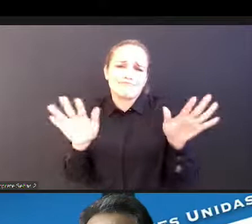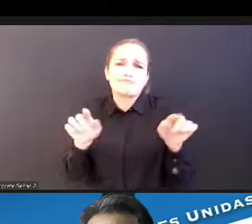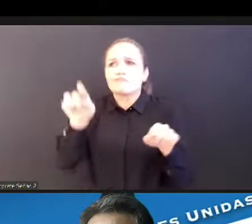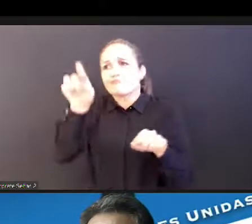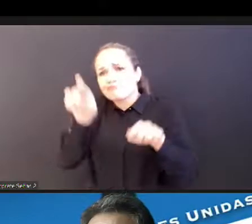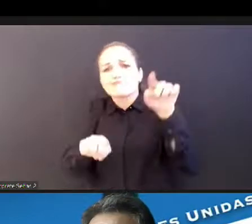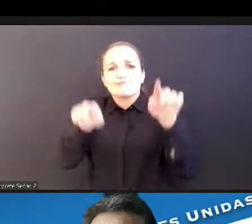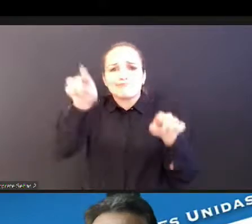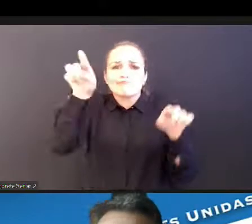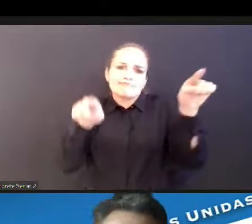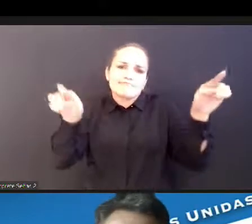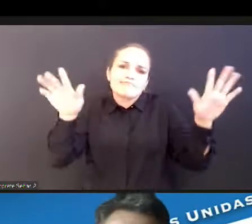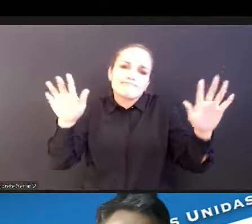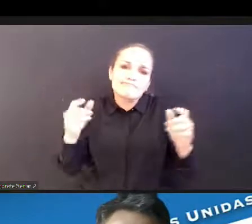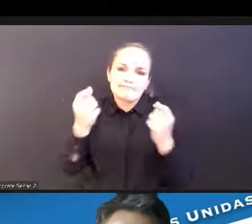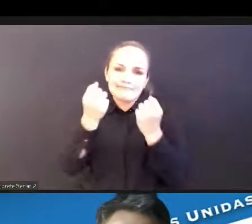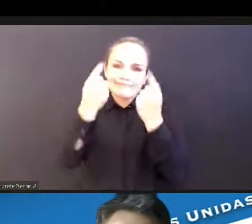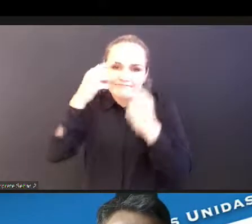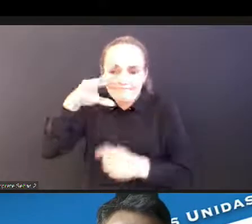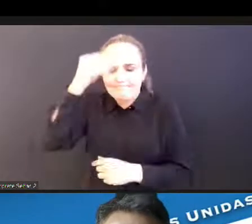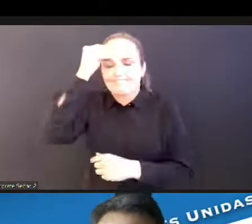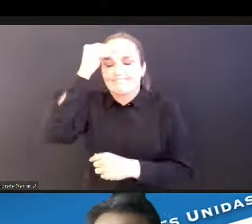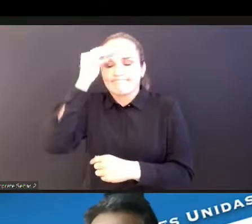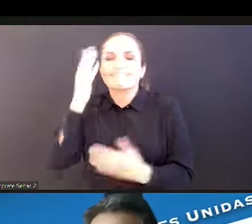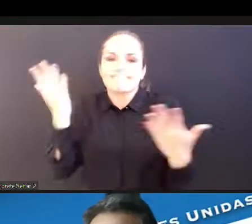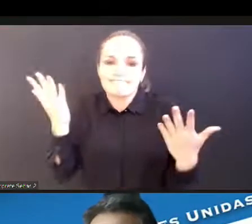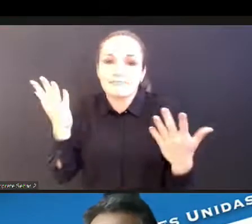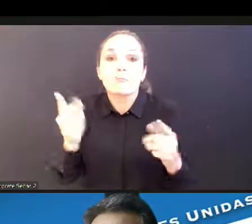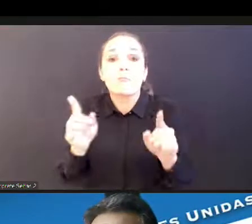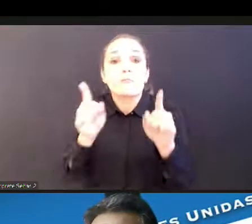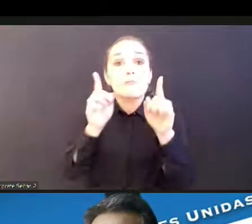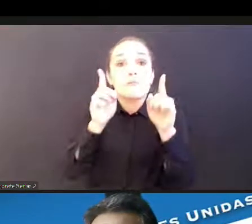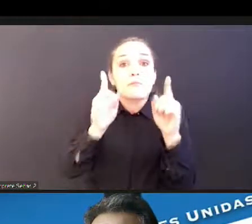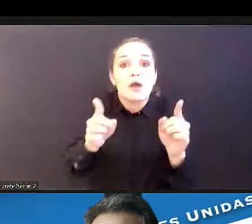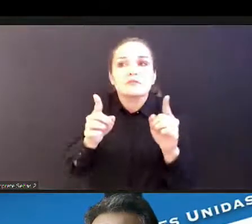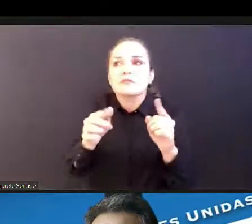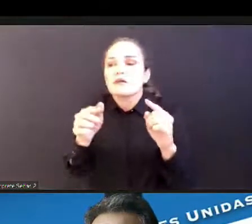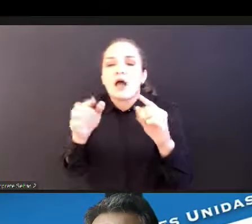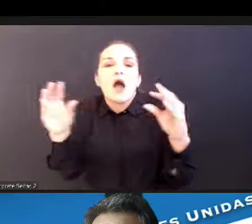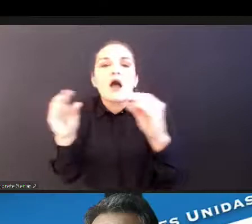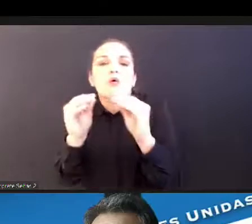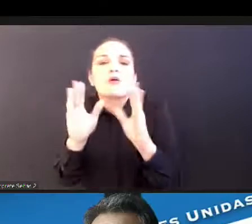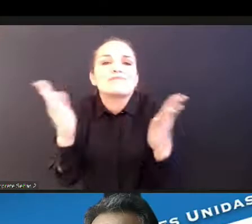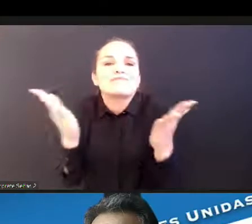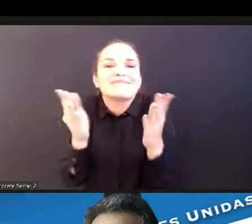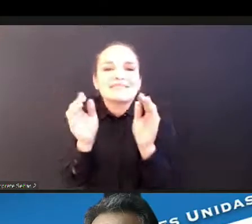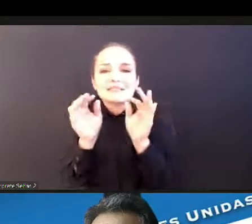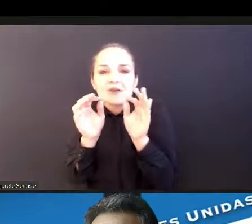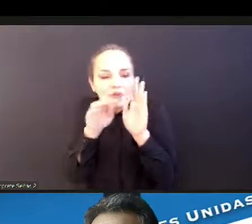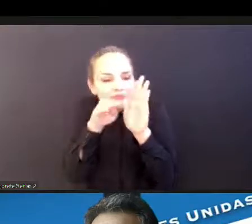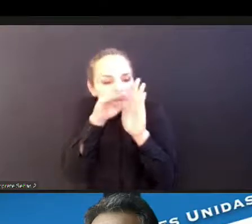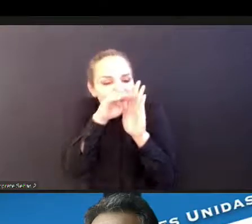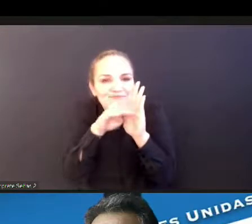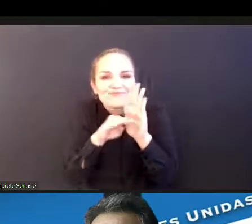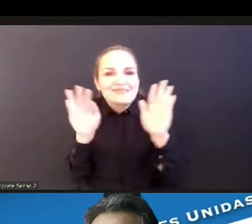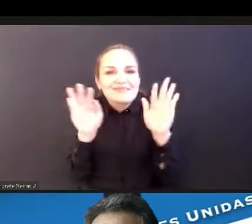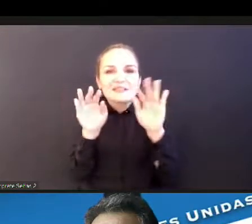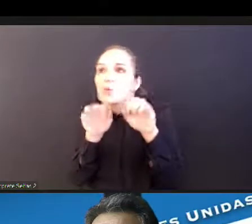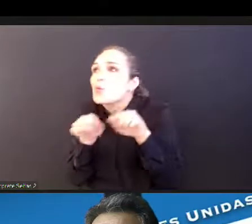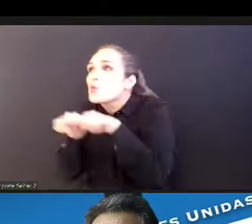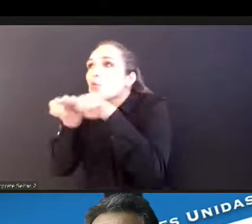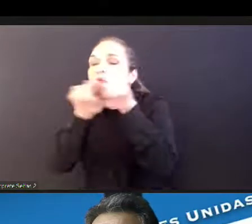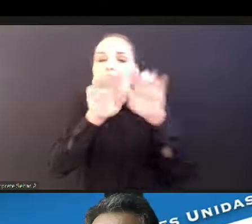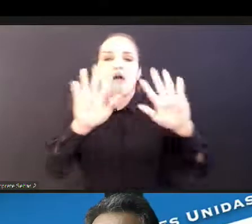provisions and so on will differ depending on the sensitivities of countries. So never am I saying that national security, consumer privacy, none of these are